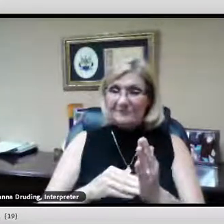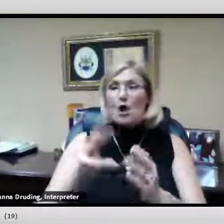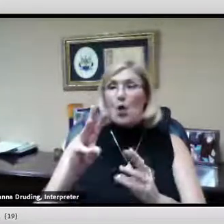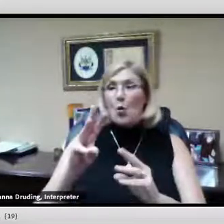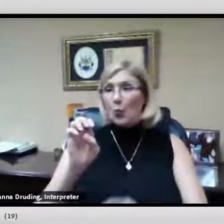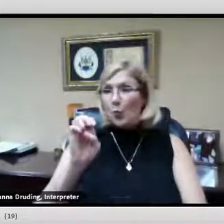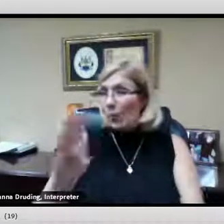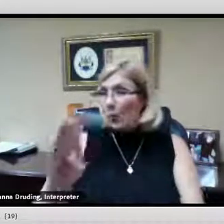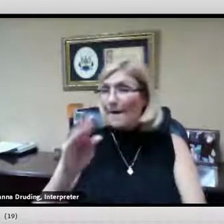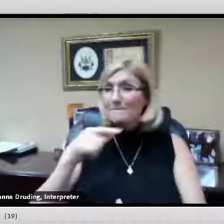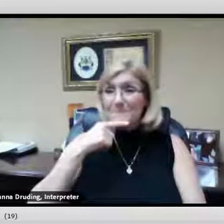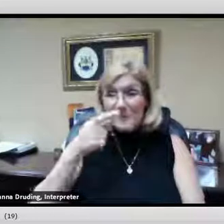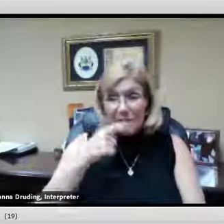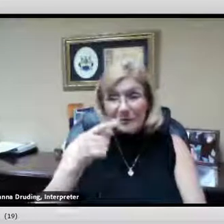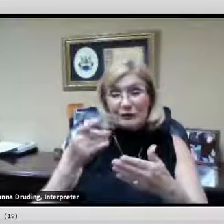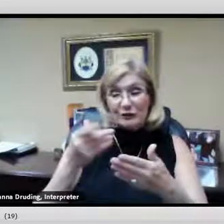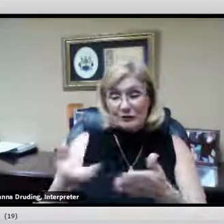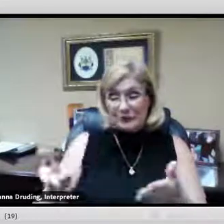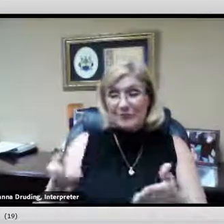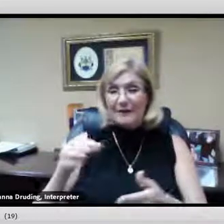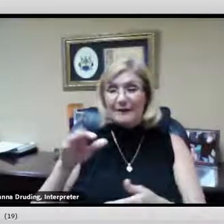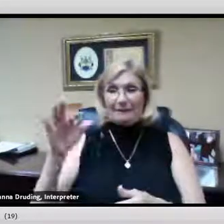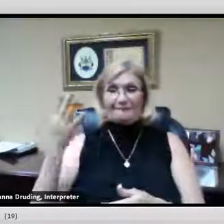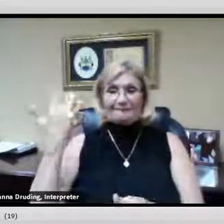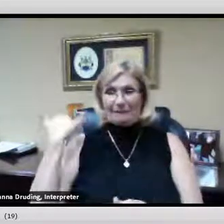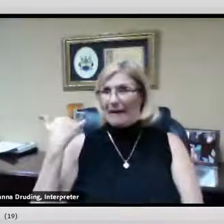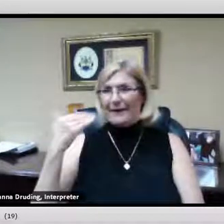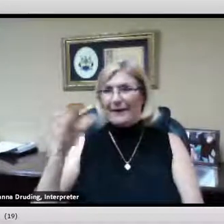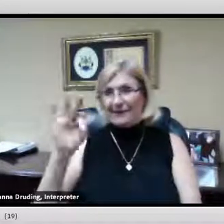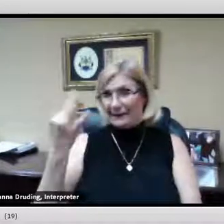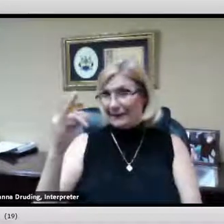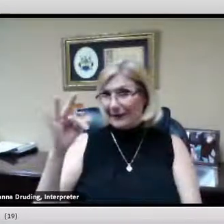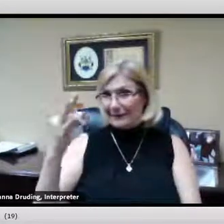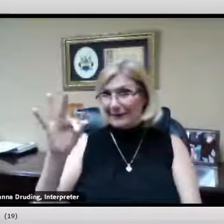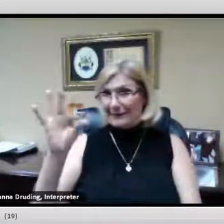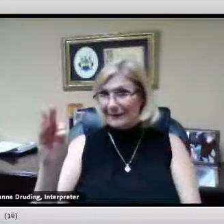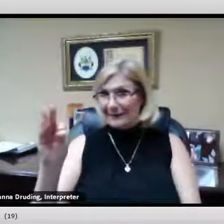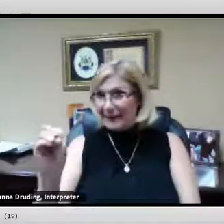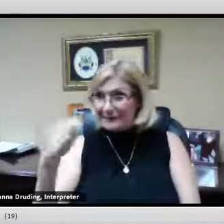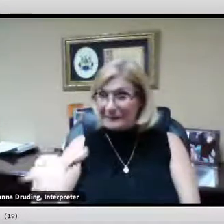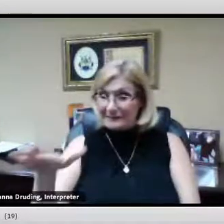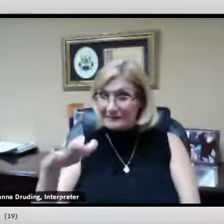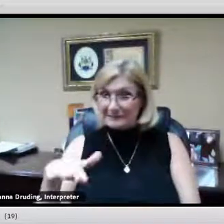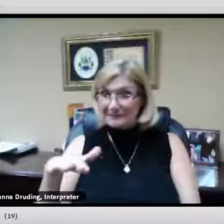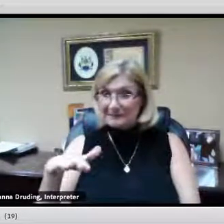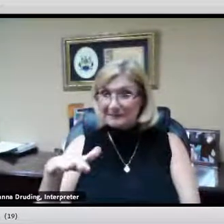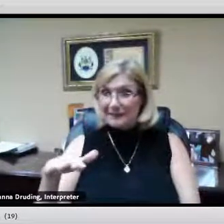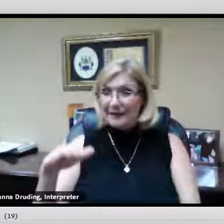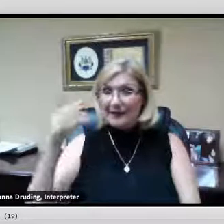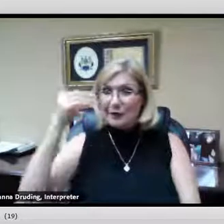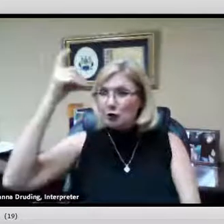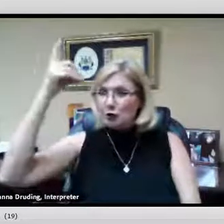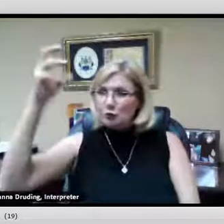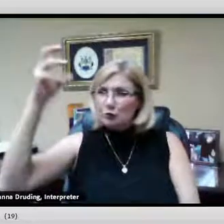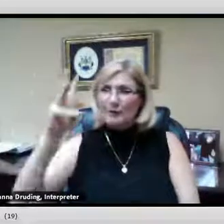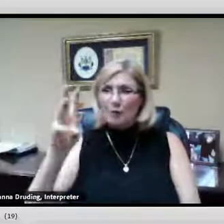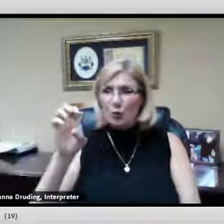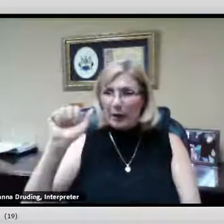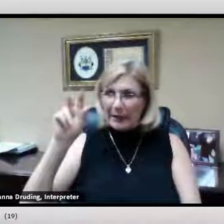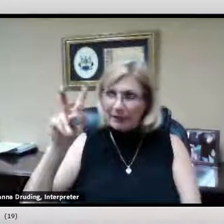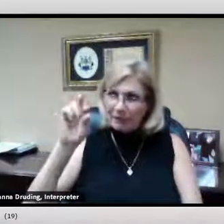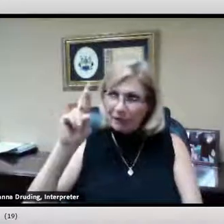publishing in the late 90s, a Dreamweaver course, which is uh, a HTML